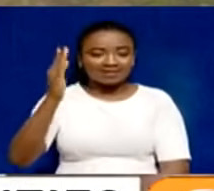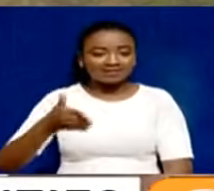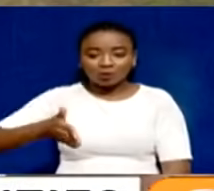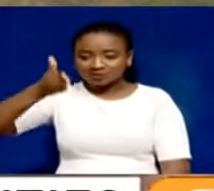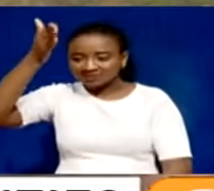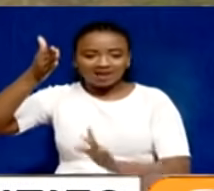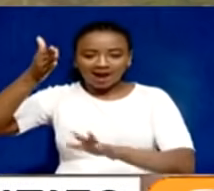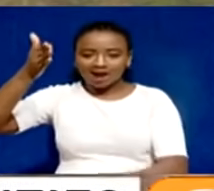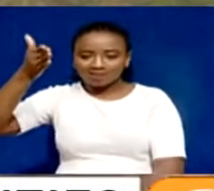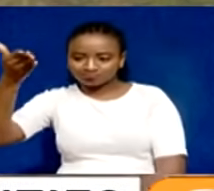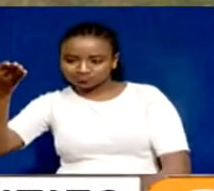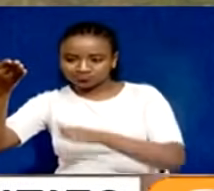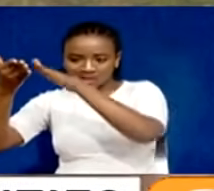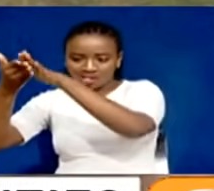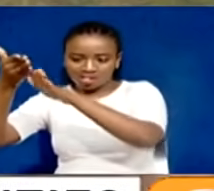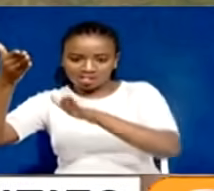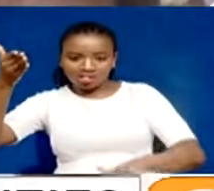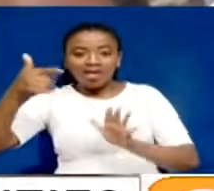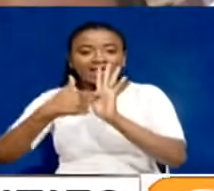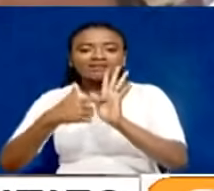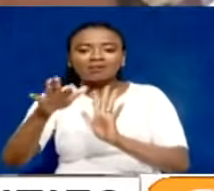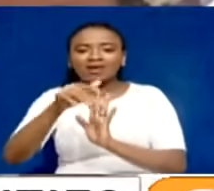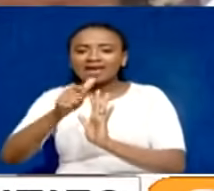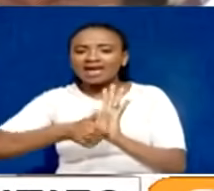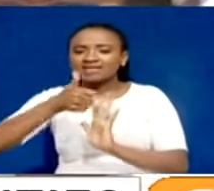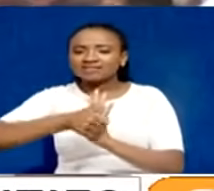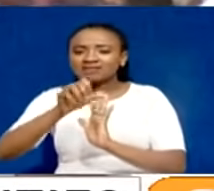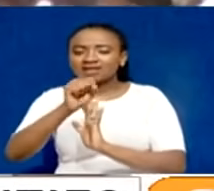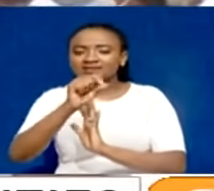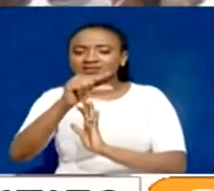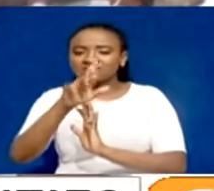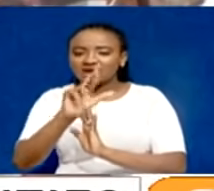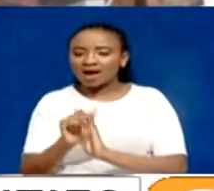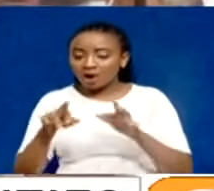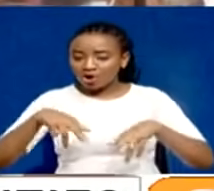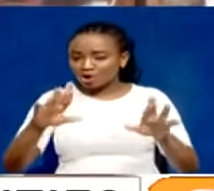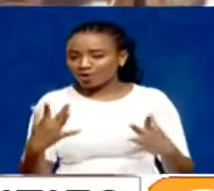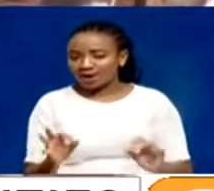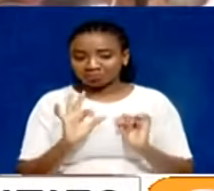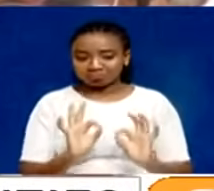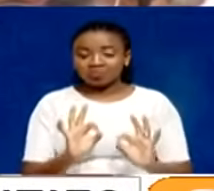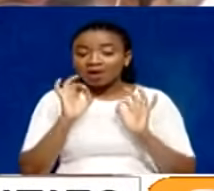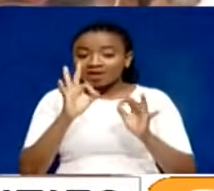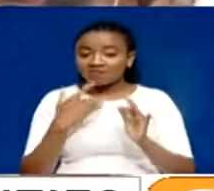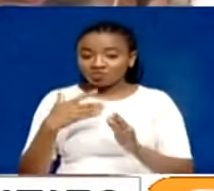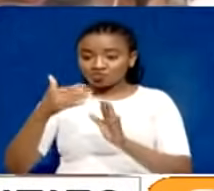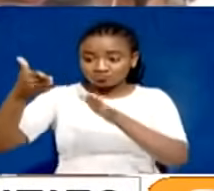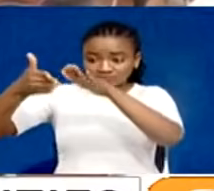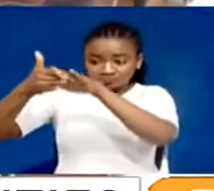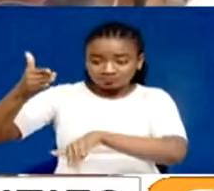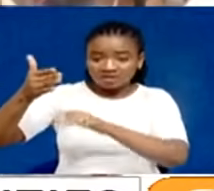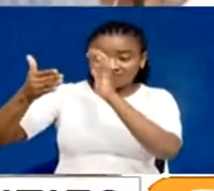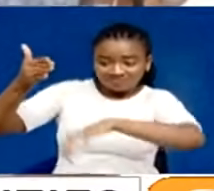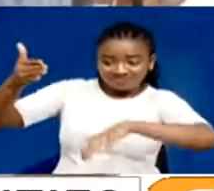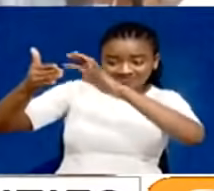zijengwe vizuri. Nafikiri unaona kama vile SGR vile wamejenga pale. The way the roads have been done. If you don't do proper walling, if the